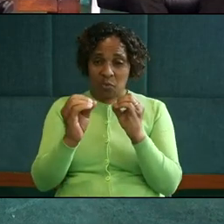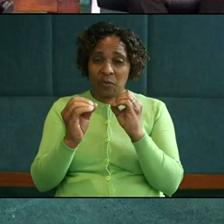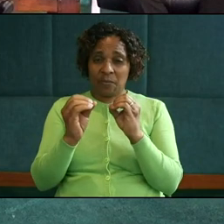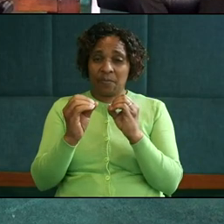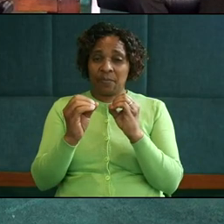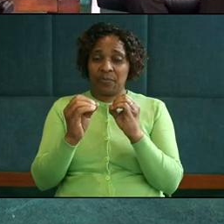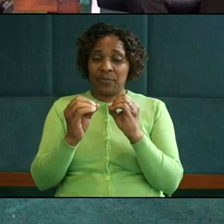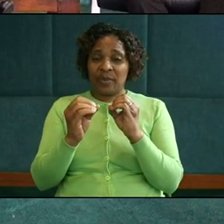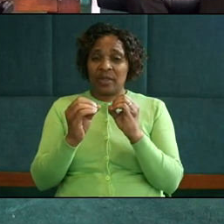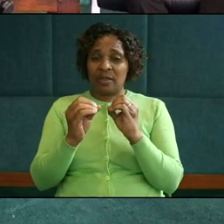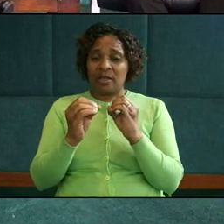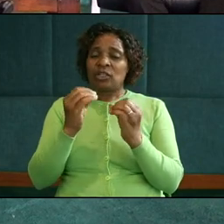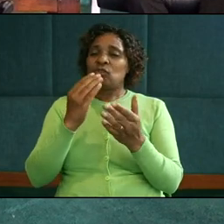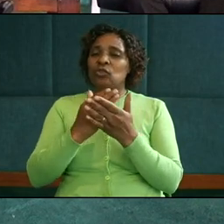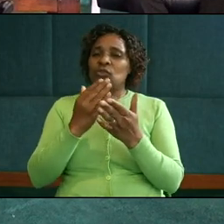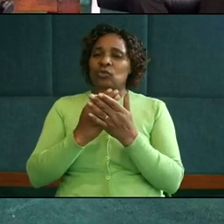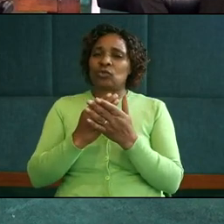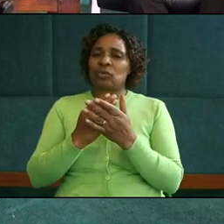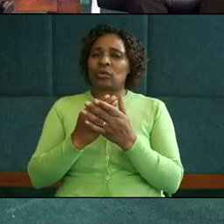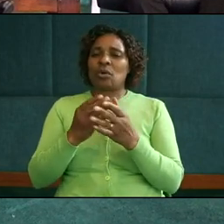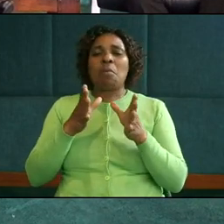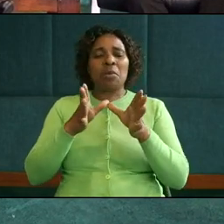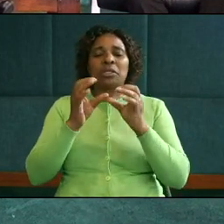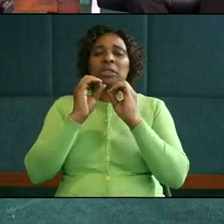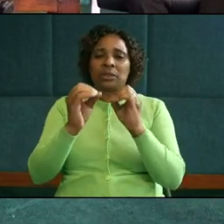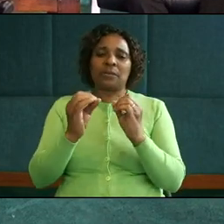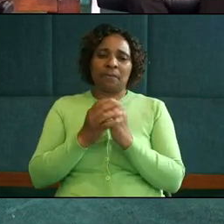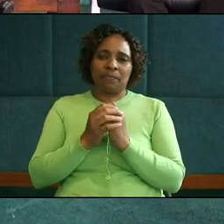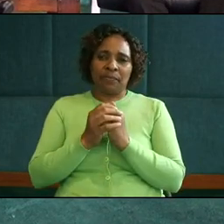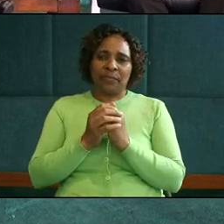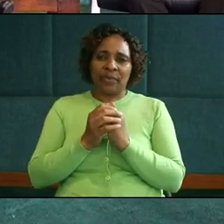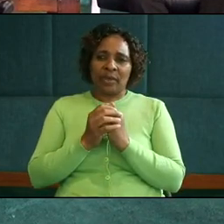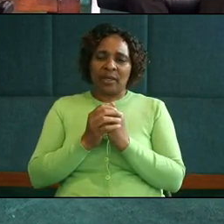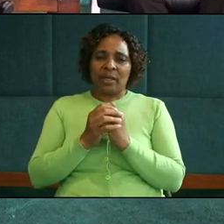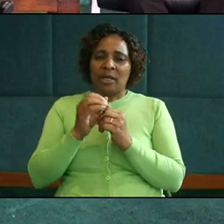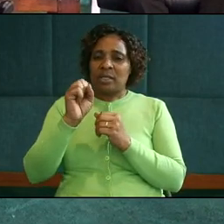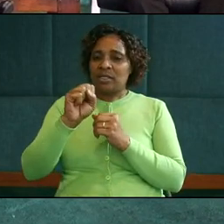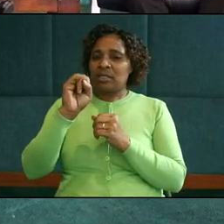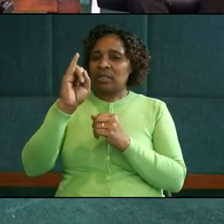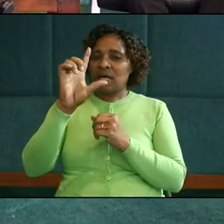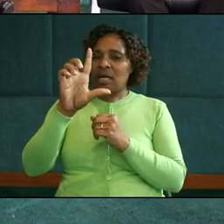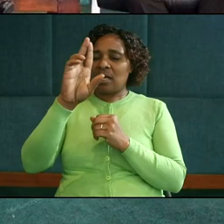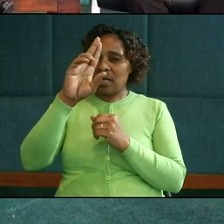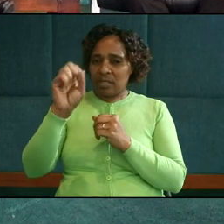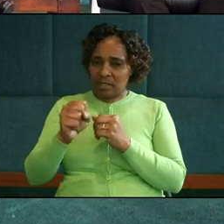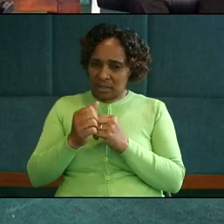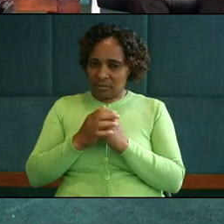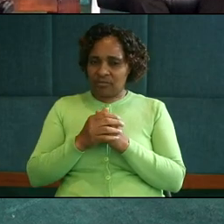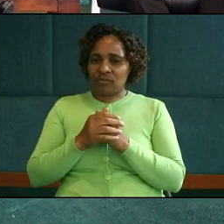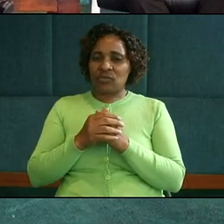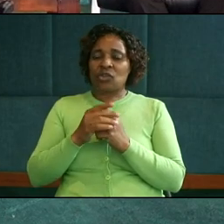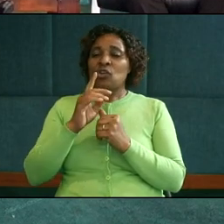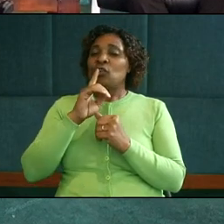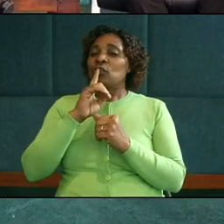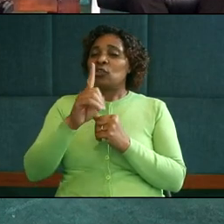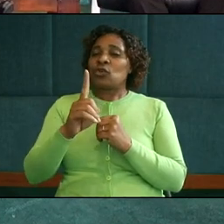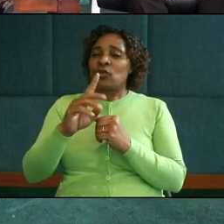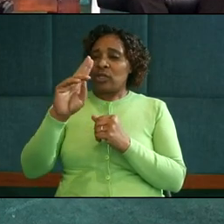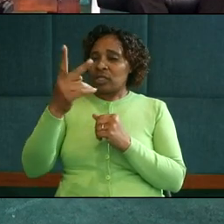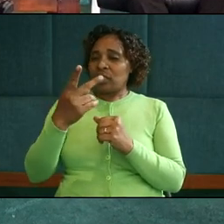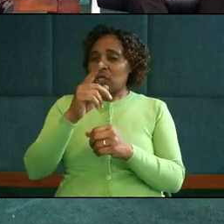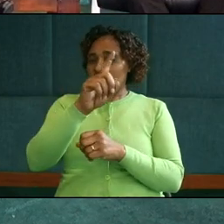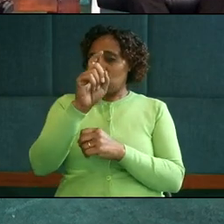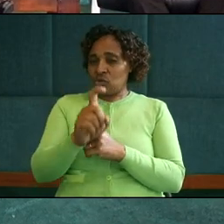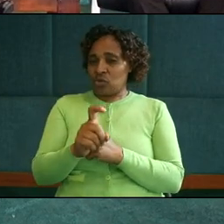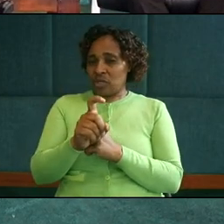No, that's true. This life, no pressure. Silas? Okay, so the second question